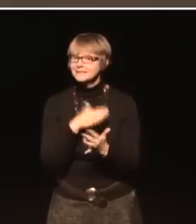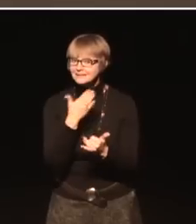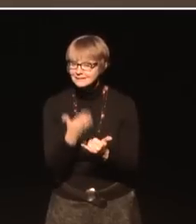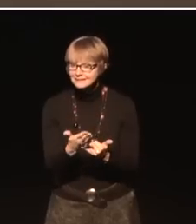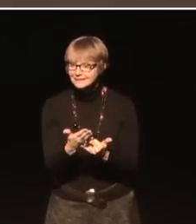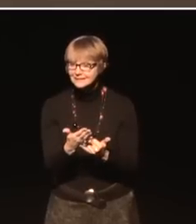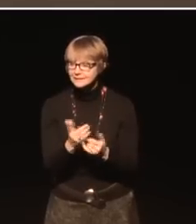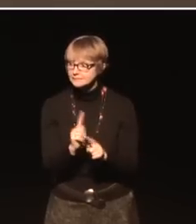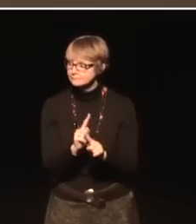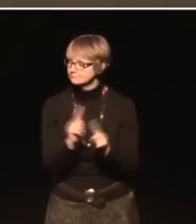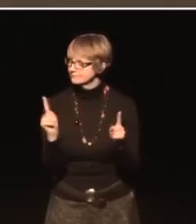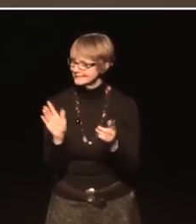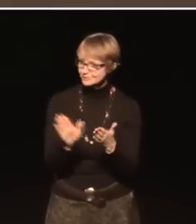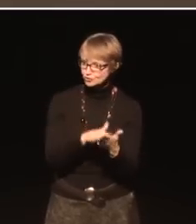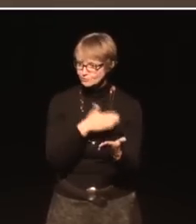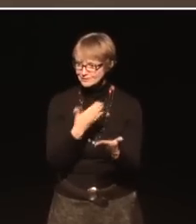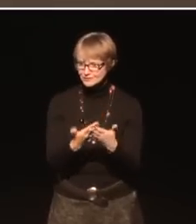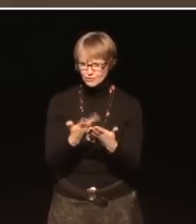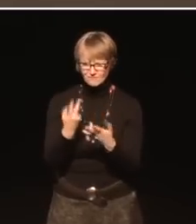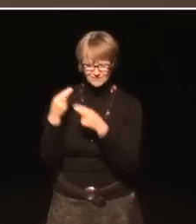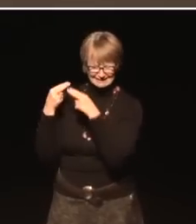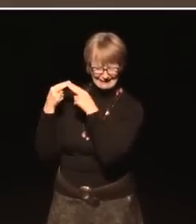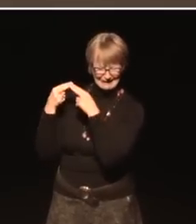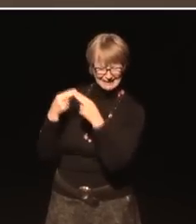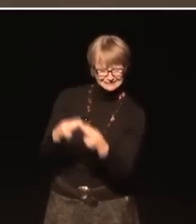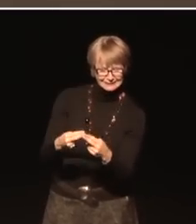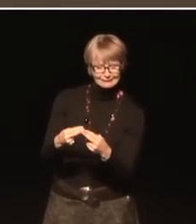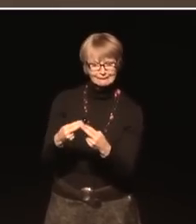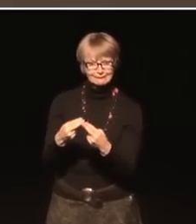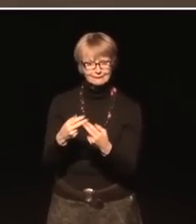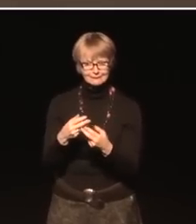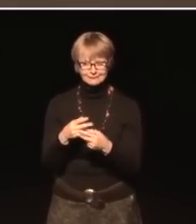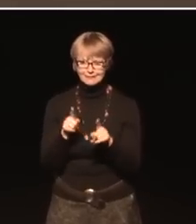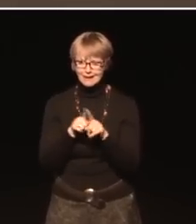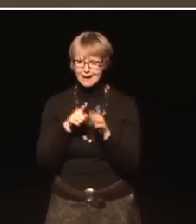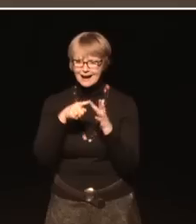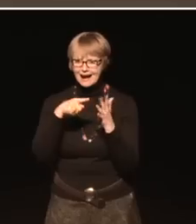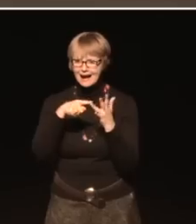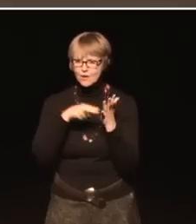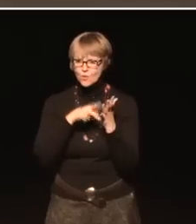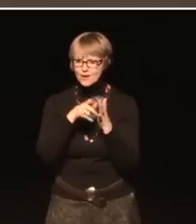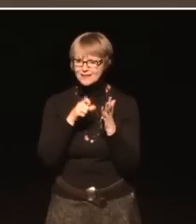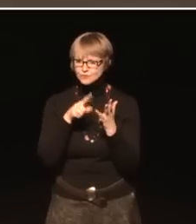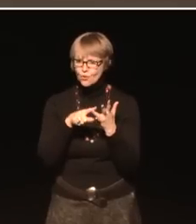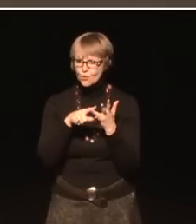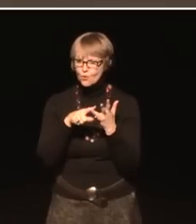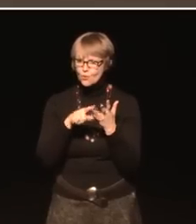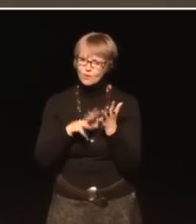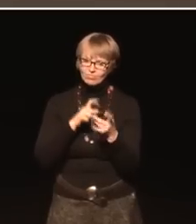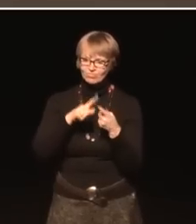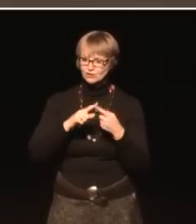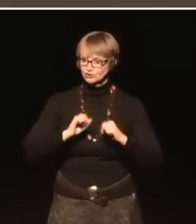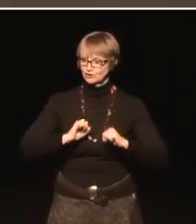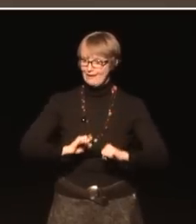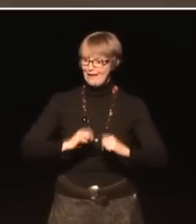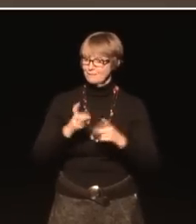new interpretations of classics, such as Ionesco's The Chairs, which we toured earlier this year